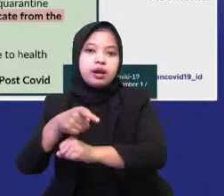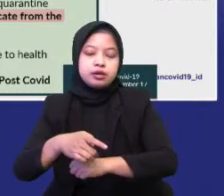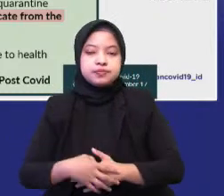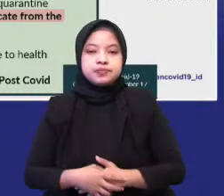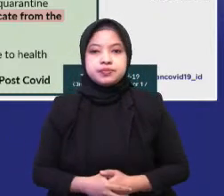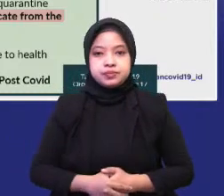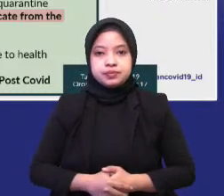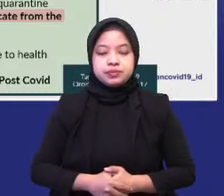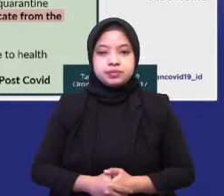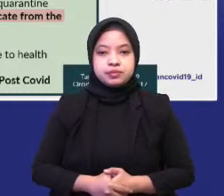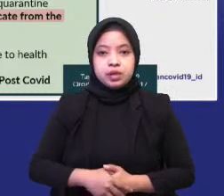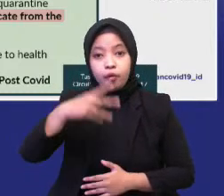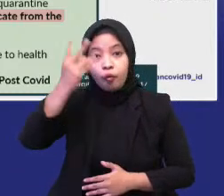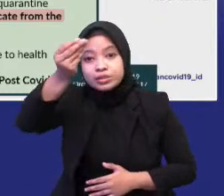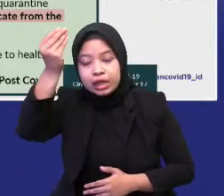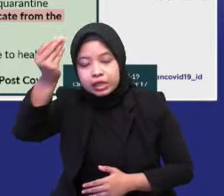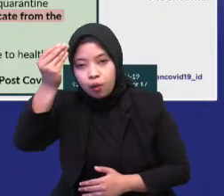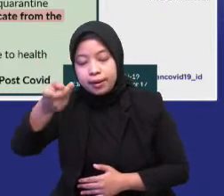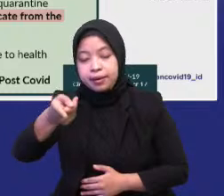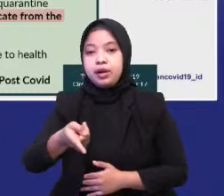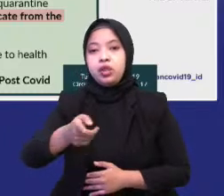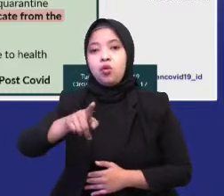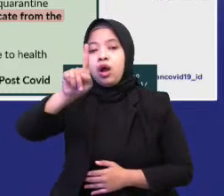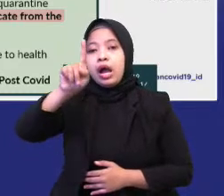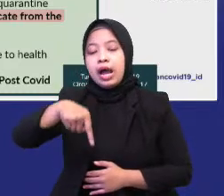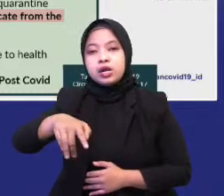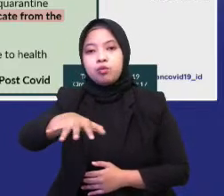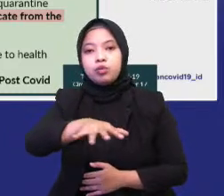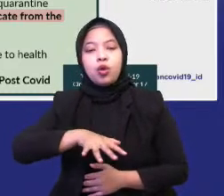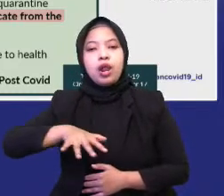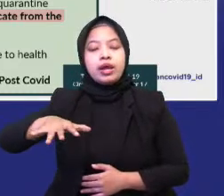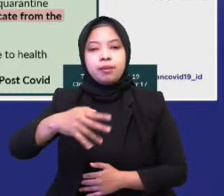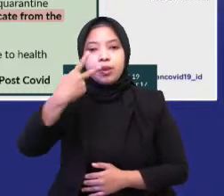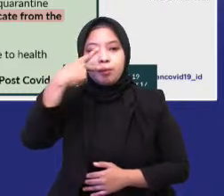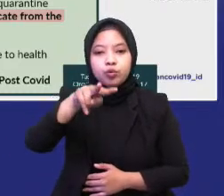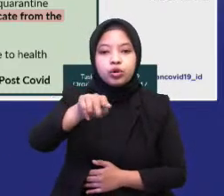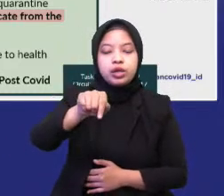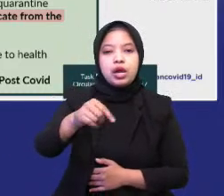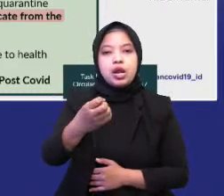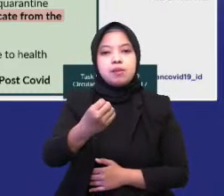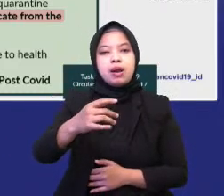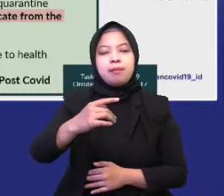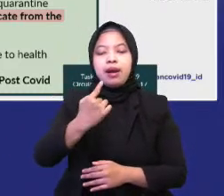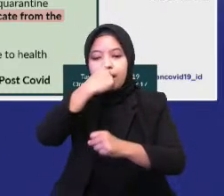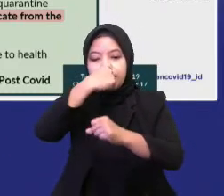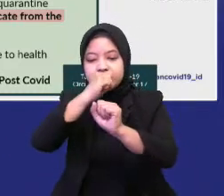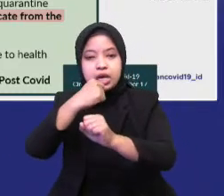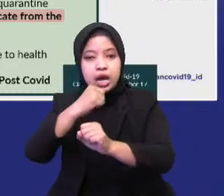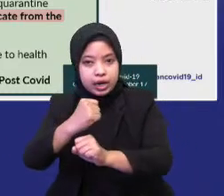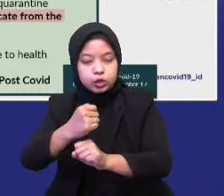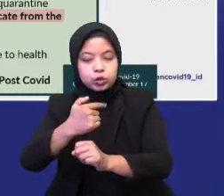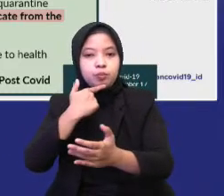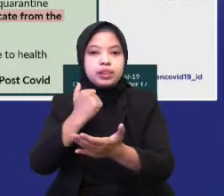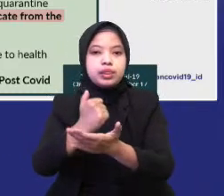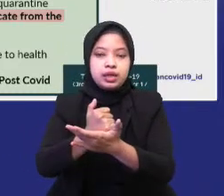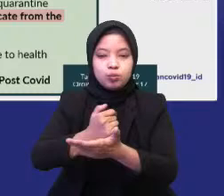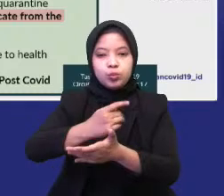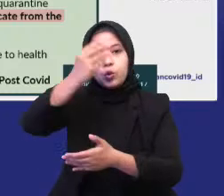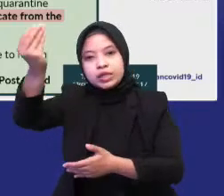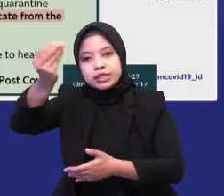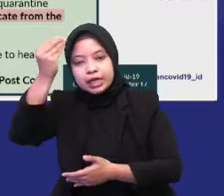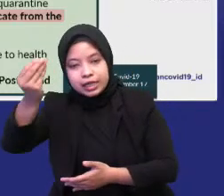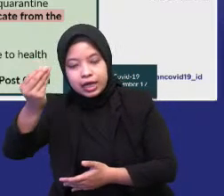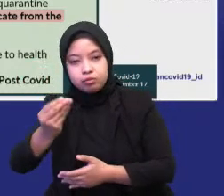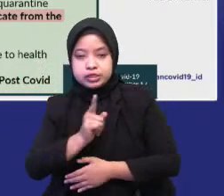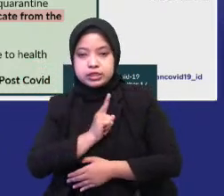Instead, foreign travelers in this category are required to carry out an RT-PCR examination upon arrival